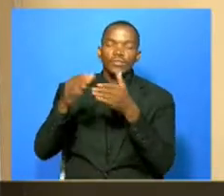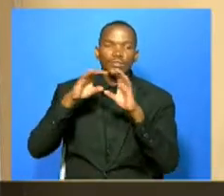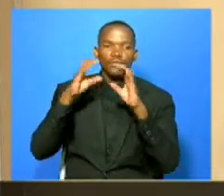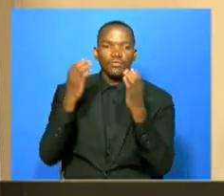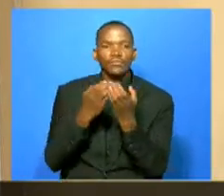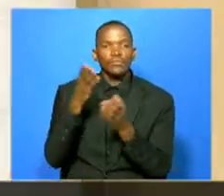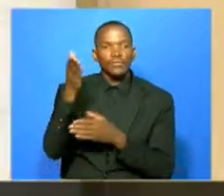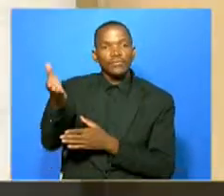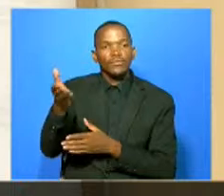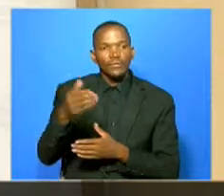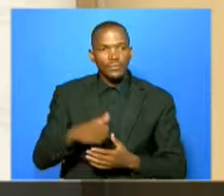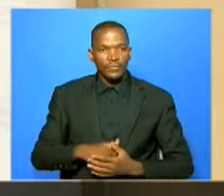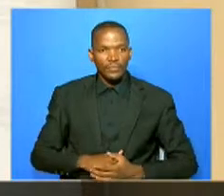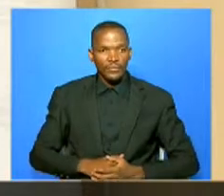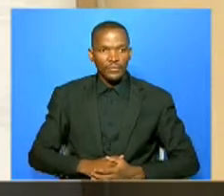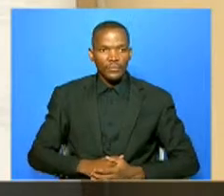bone.